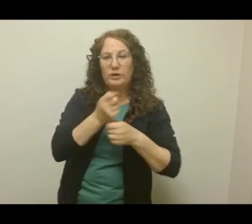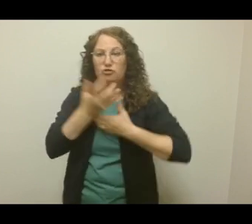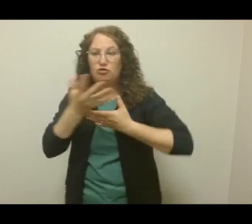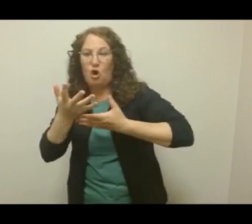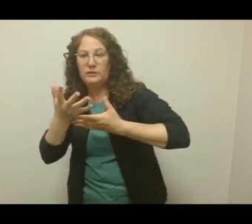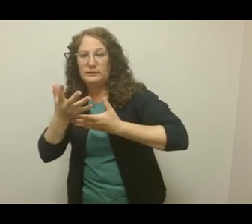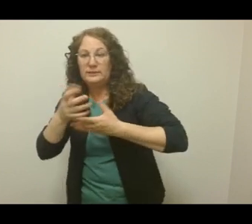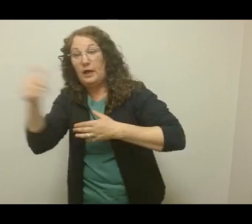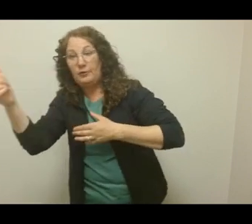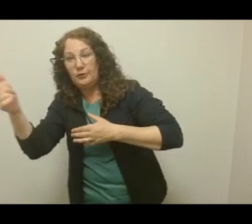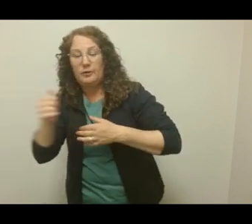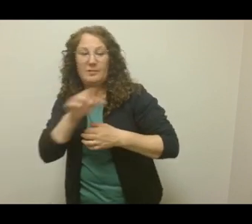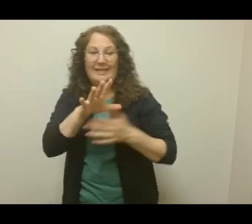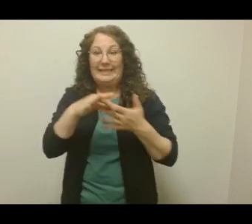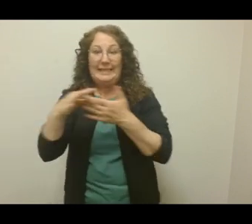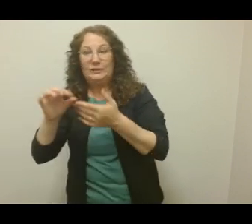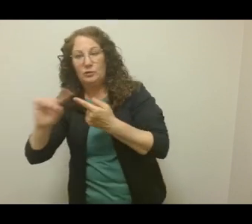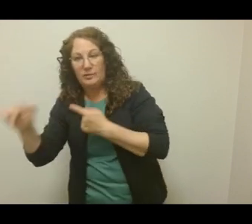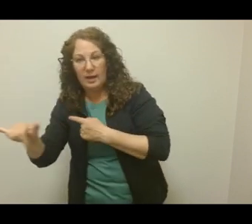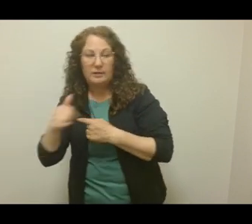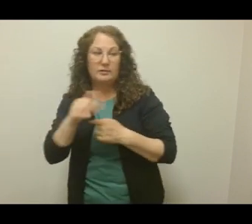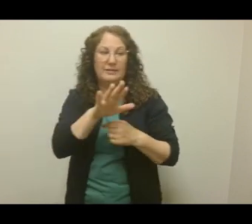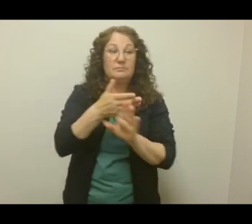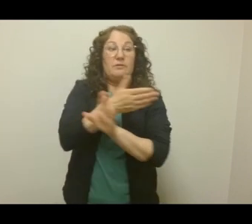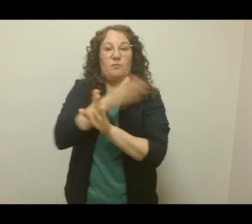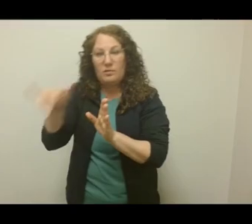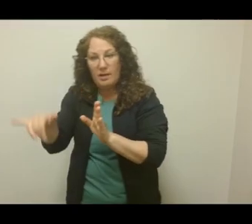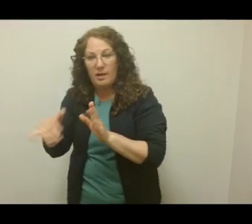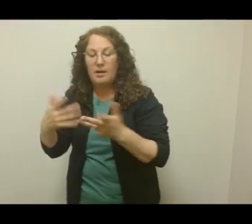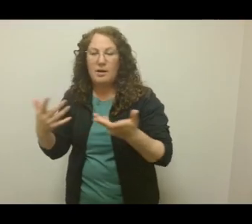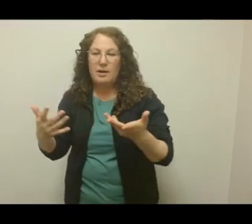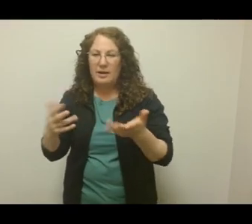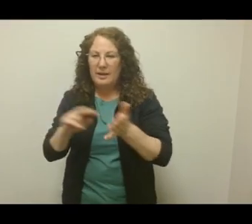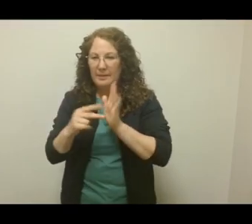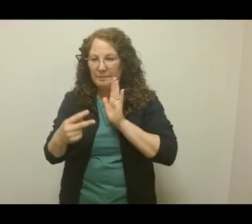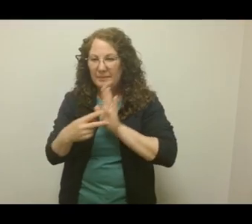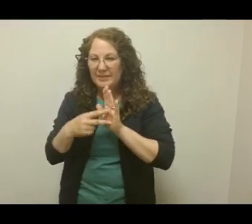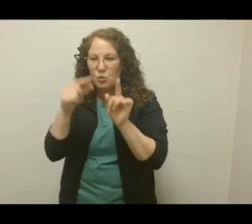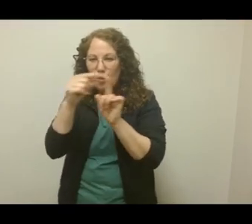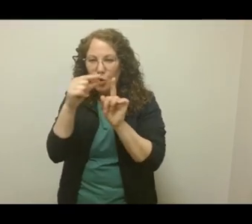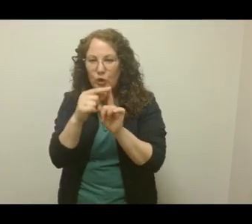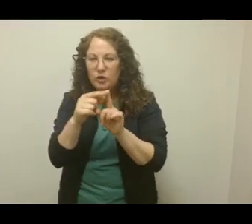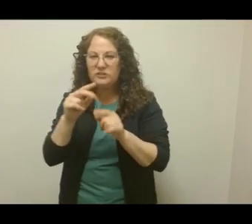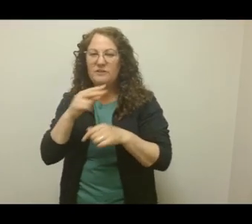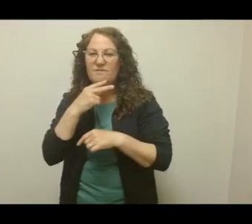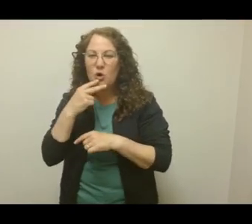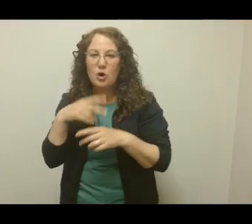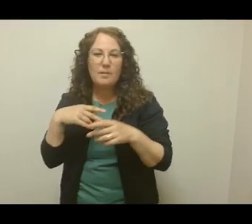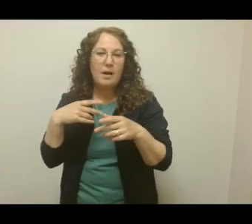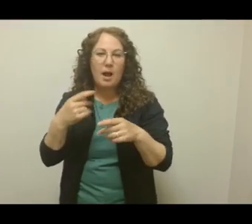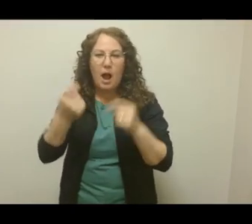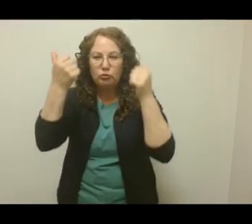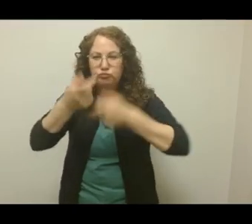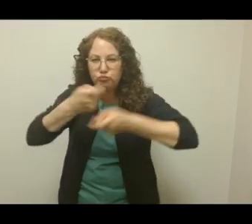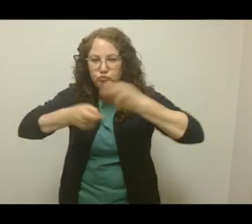could be this leads to this or this comes before that, right? So taking out verbs, taking out words and representing them with symbols. Of course,